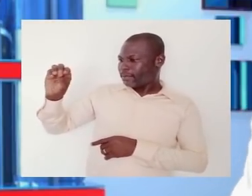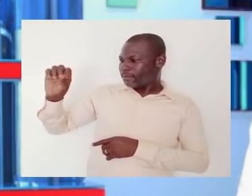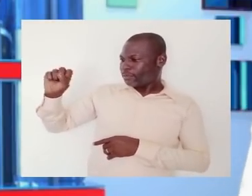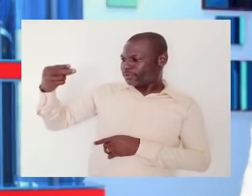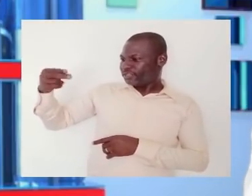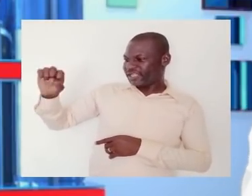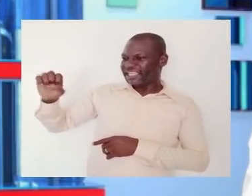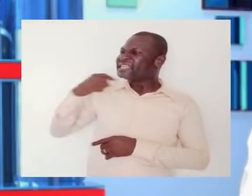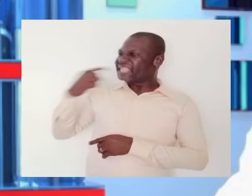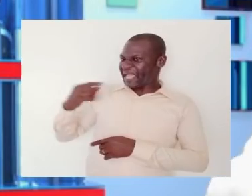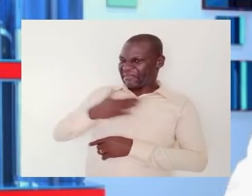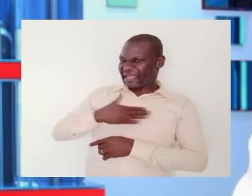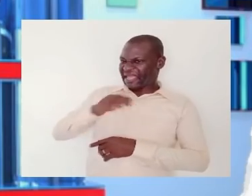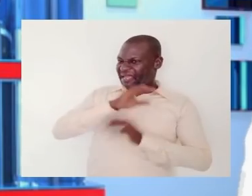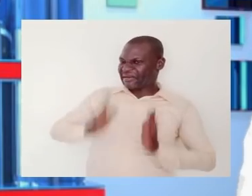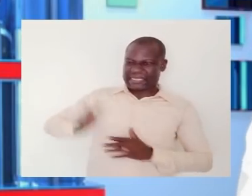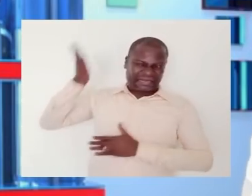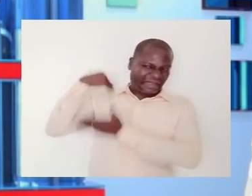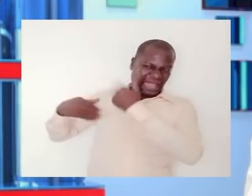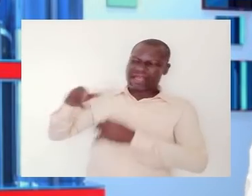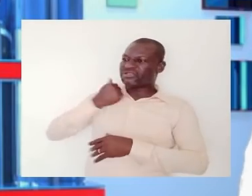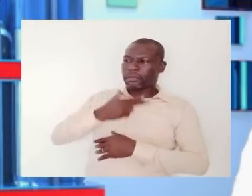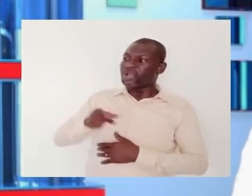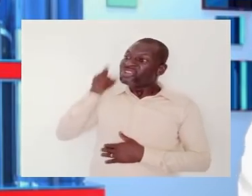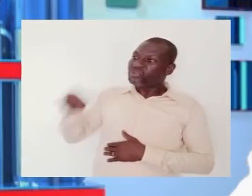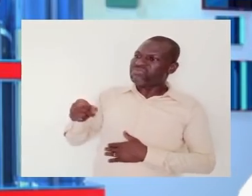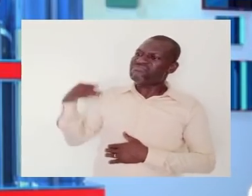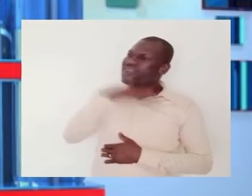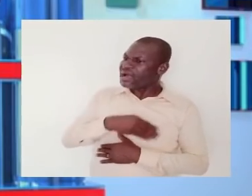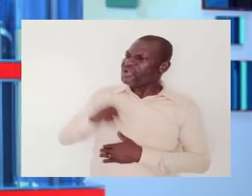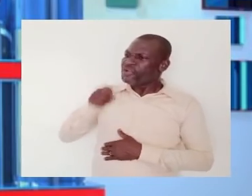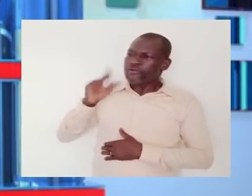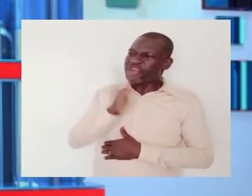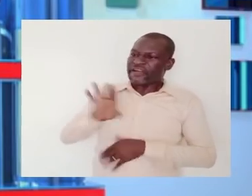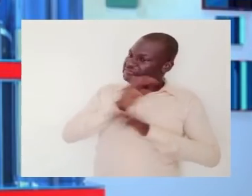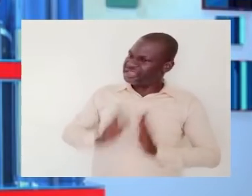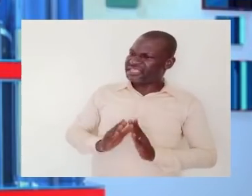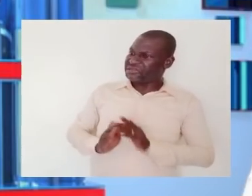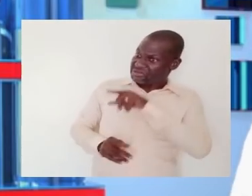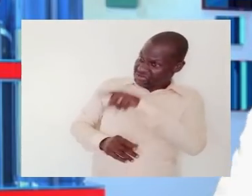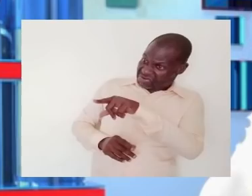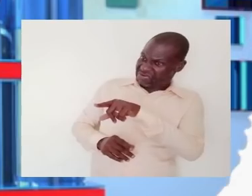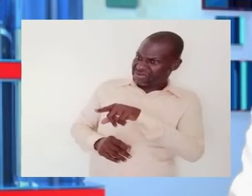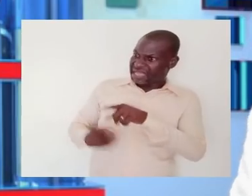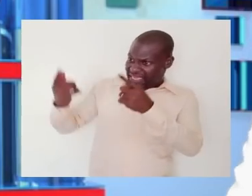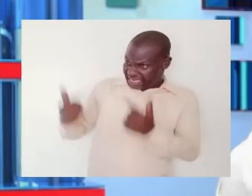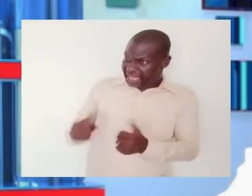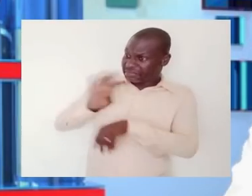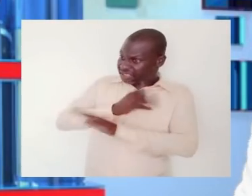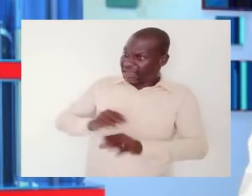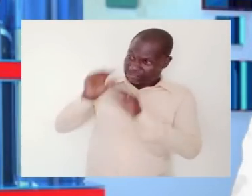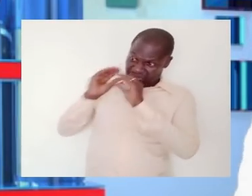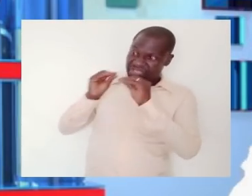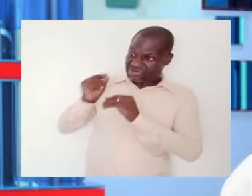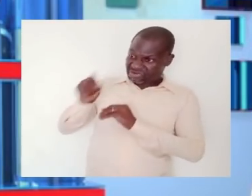to you, you are no more boy. You can't crack you so soon and then come home. You who you know, and your Christianity. Who perks you so papa, I'm glad